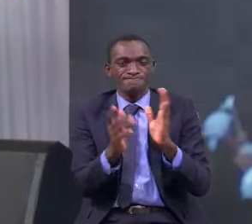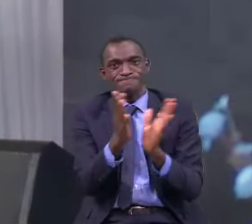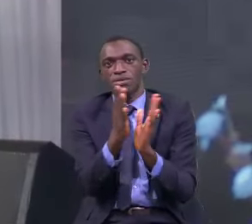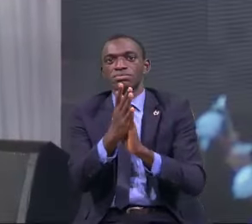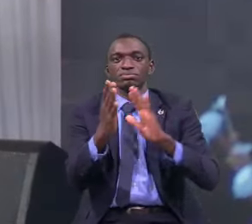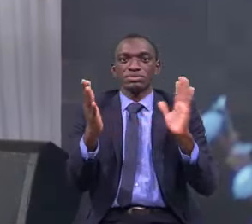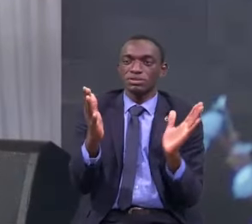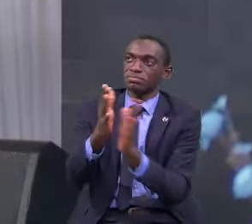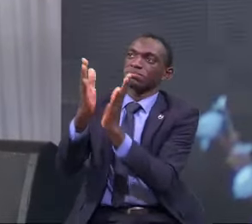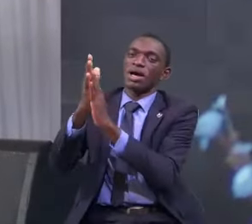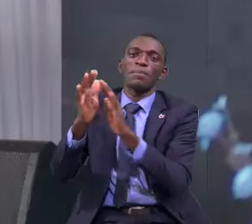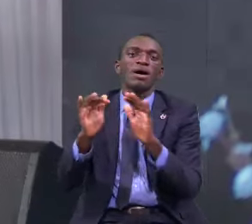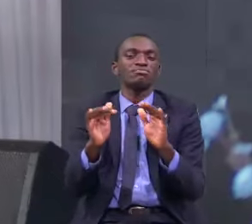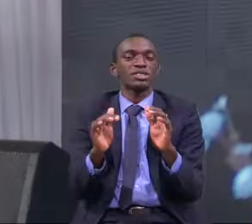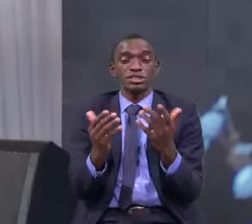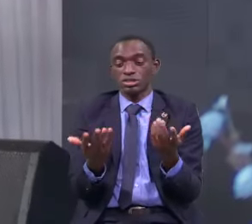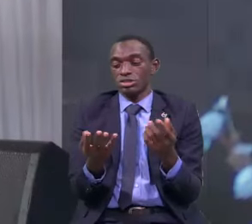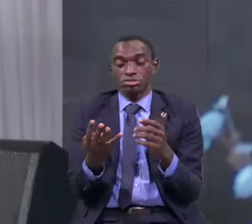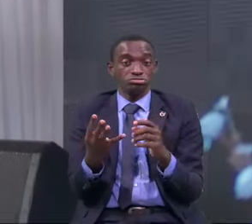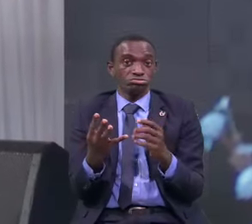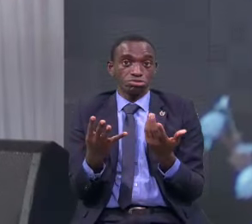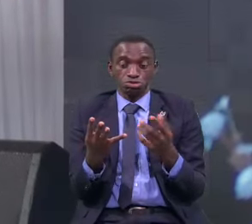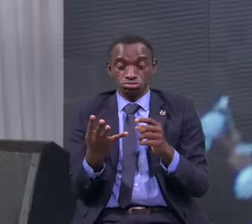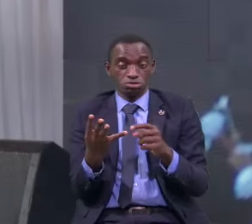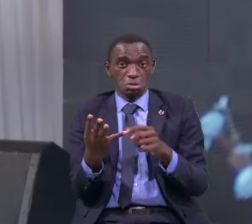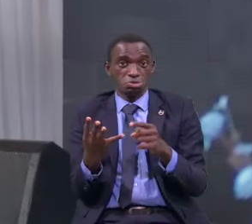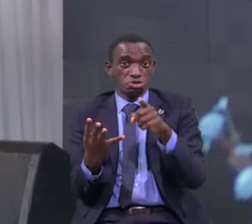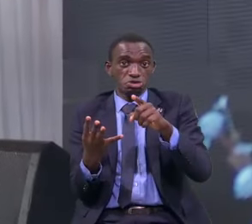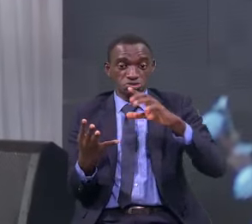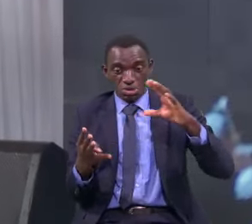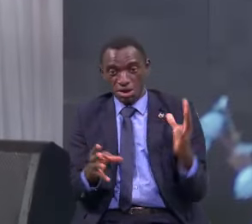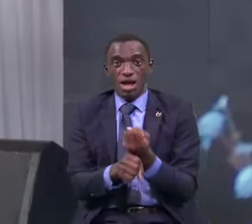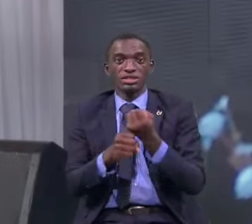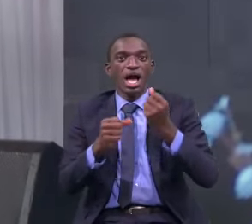Clapping may come by giving you an award.